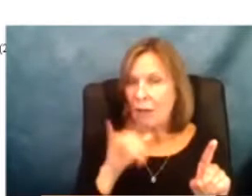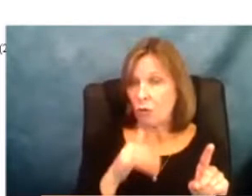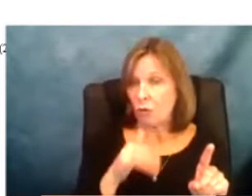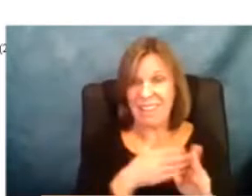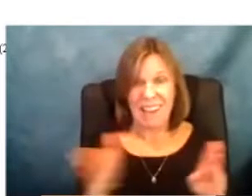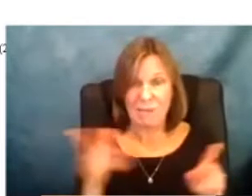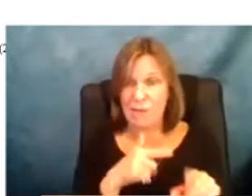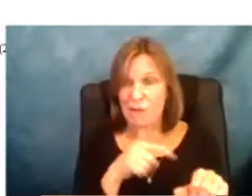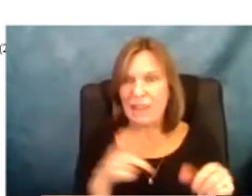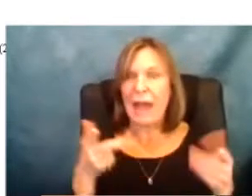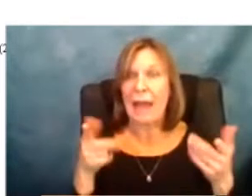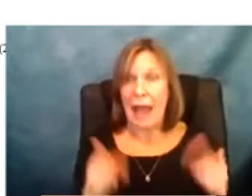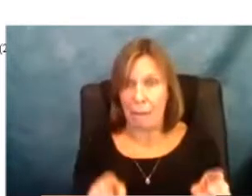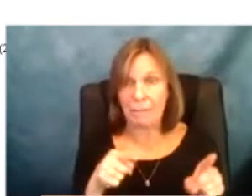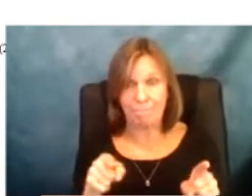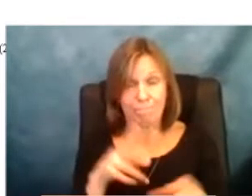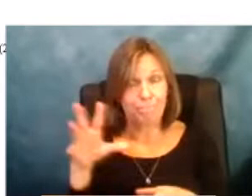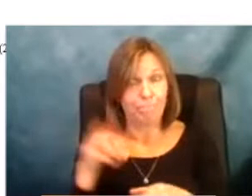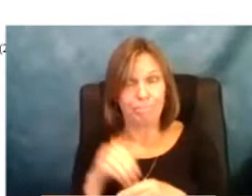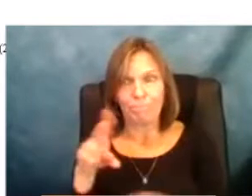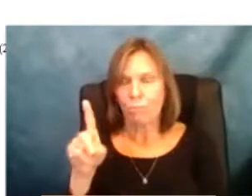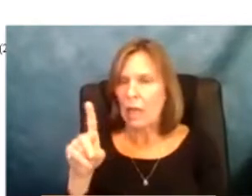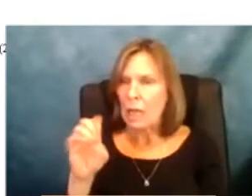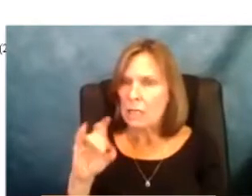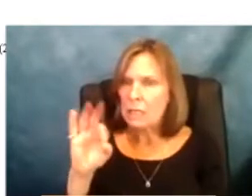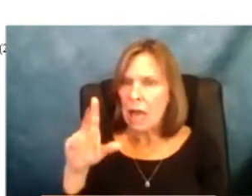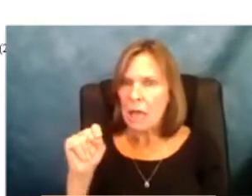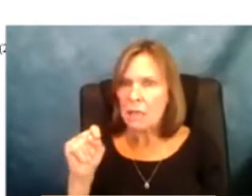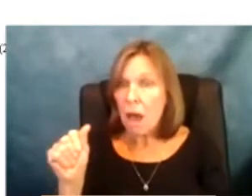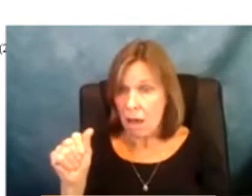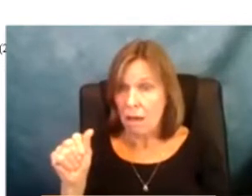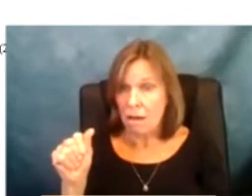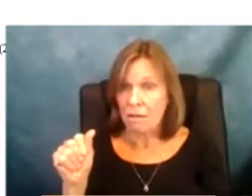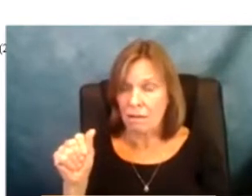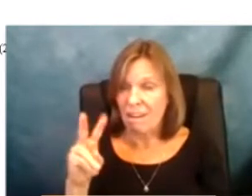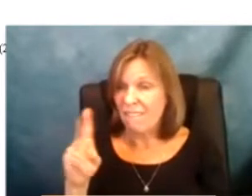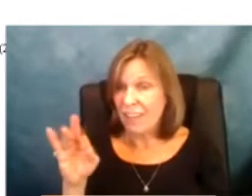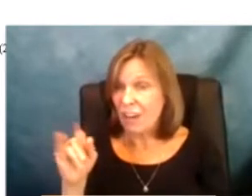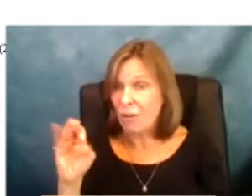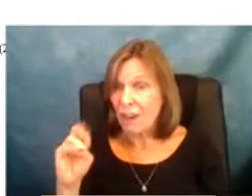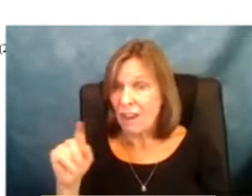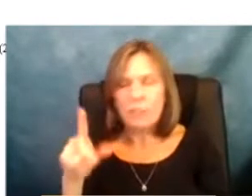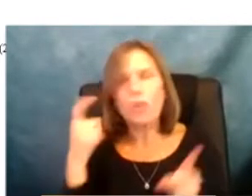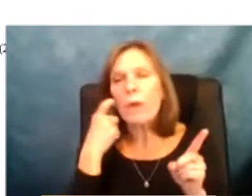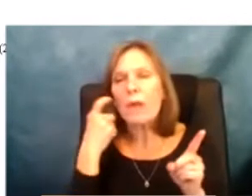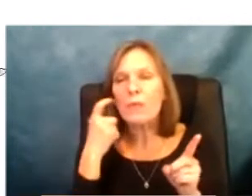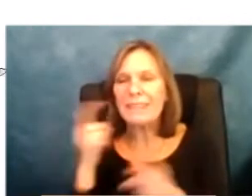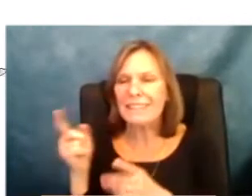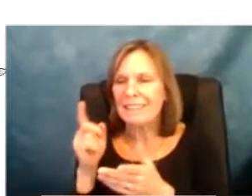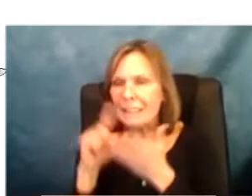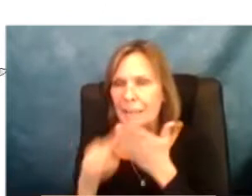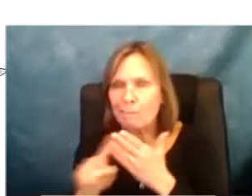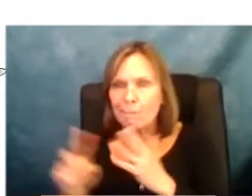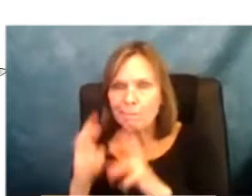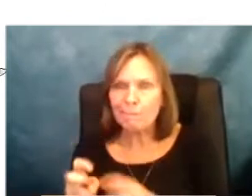Delta variant. So we just recently did some new kind of data analyses on the